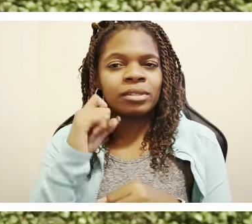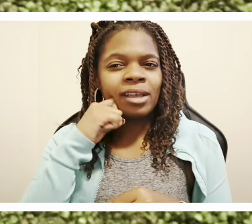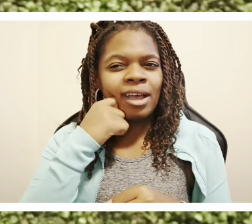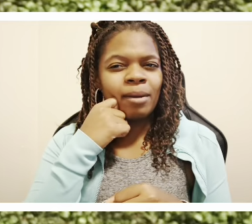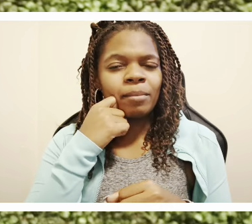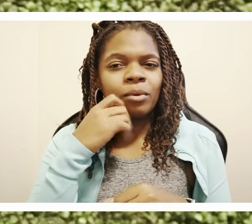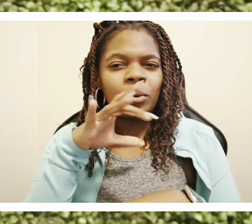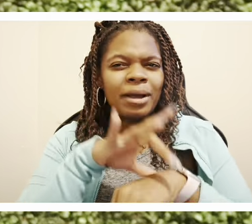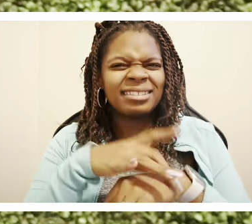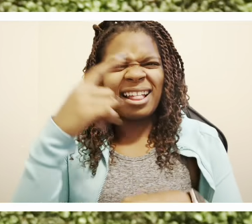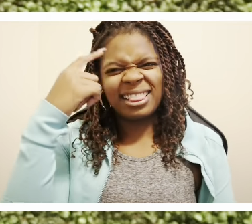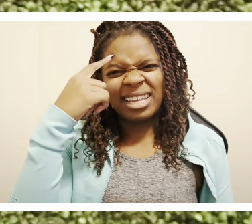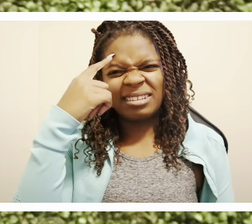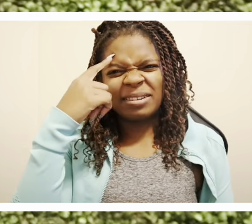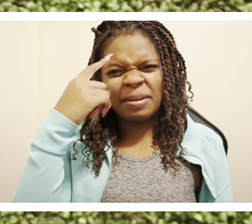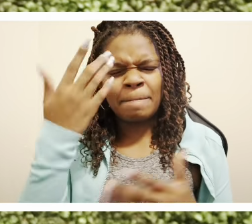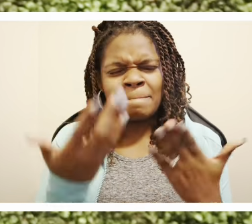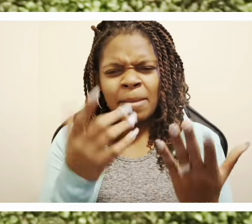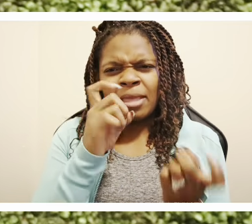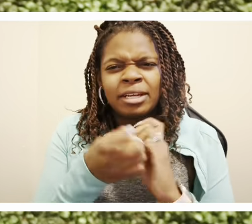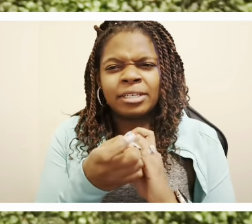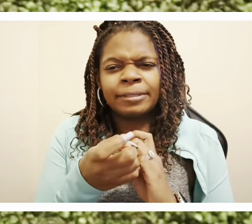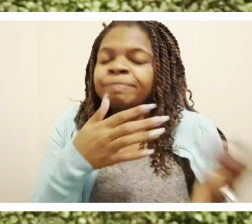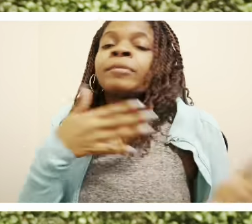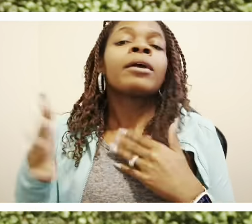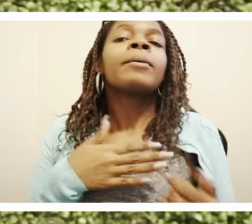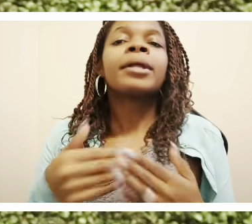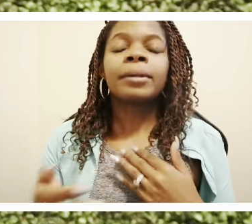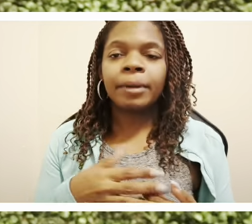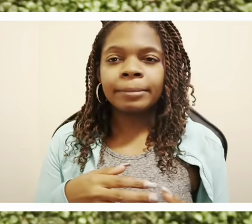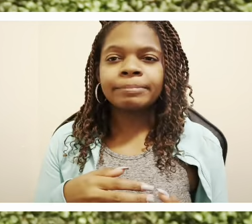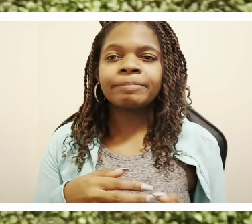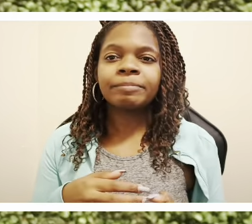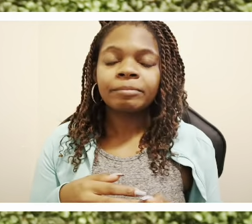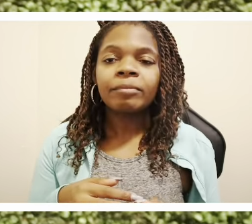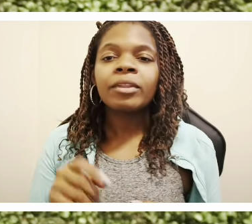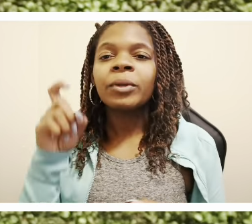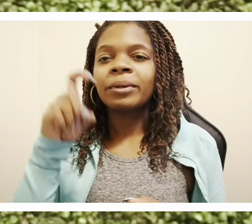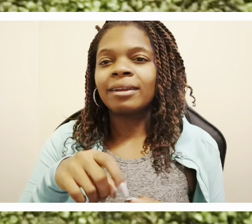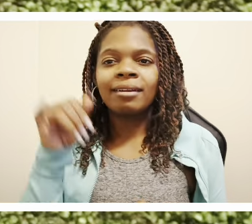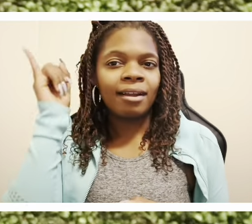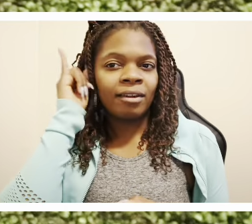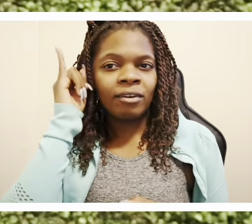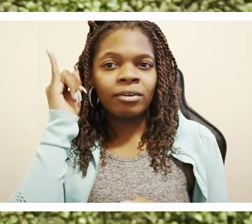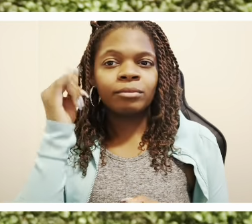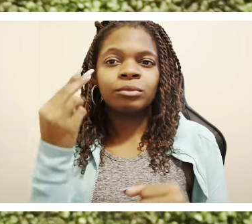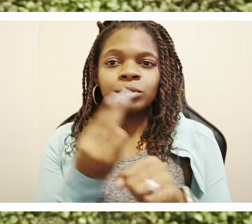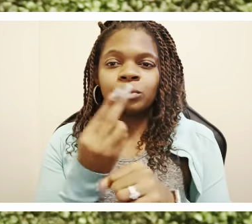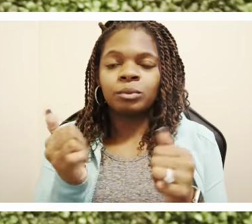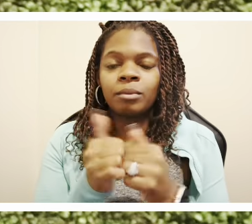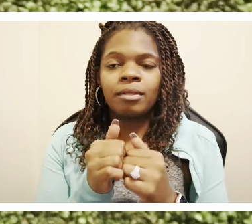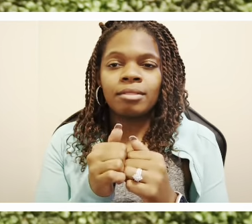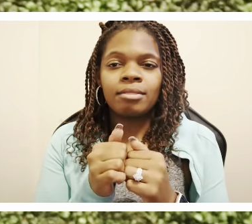believe so. Unless they update it where you don't have to. But it always has been you have to have an iPhone to use an Apple